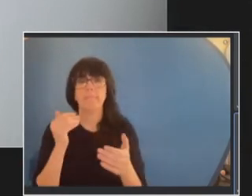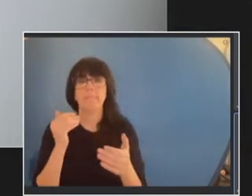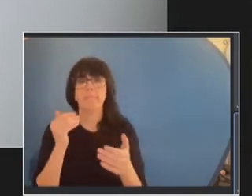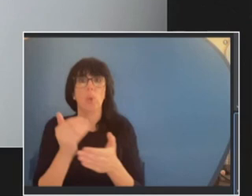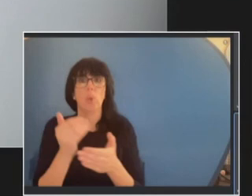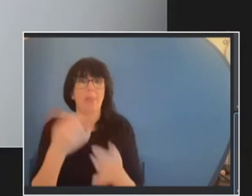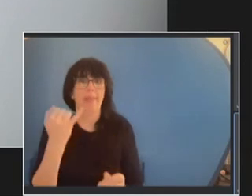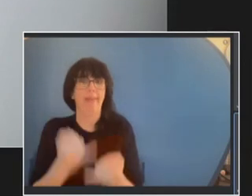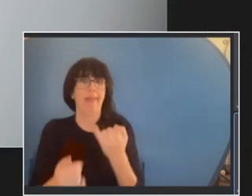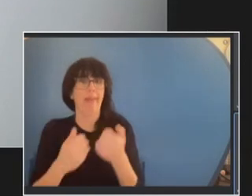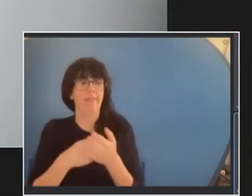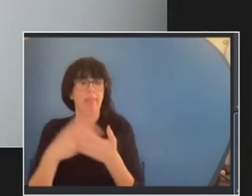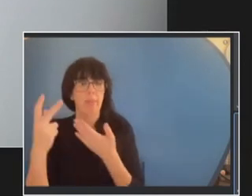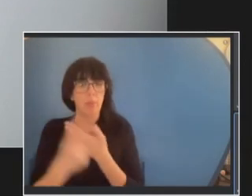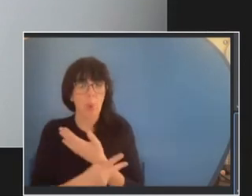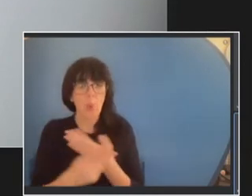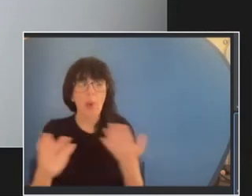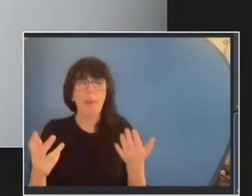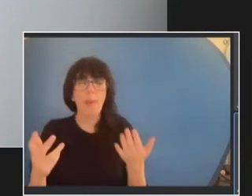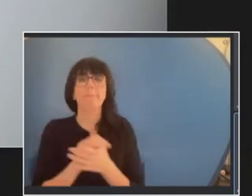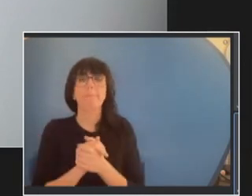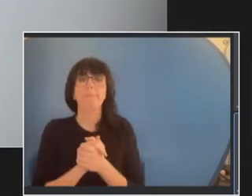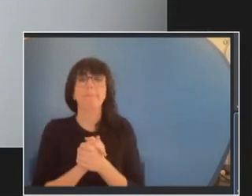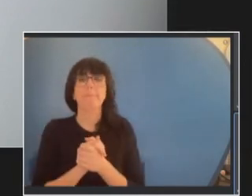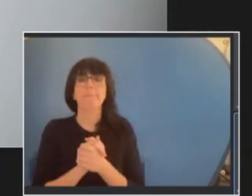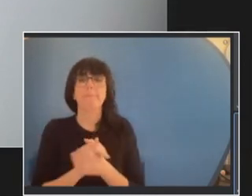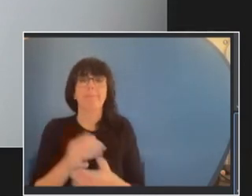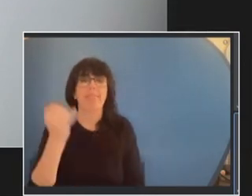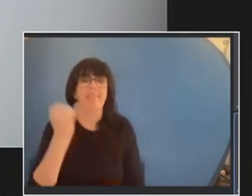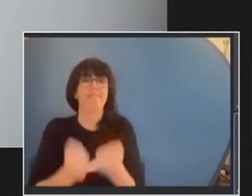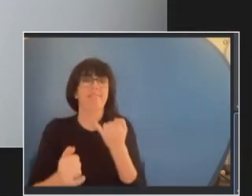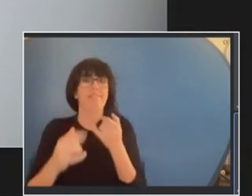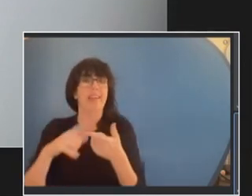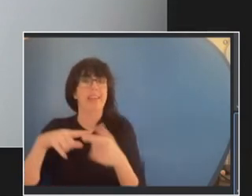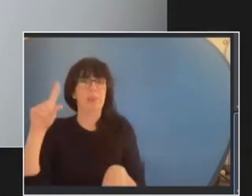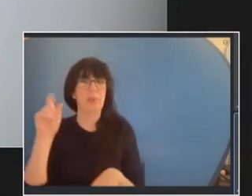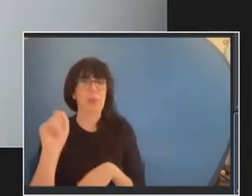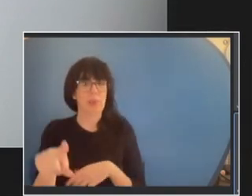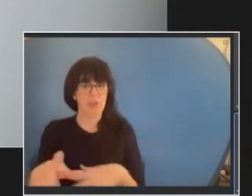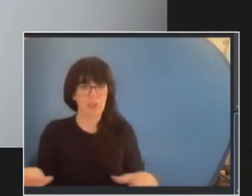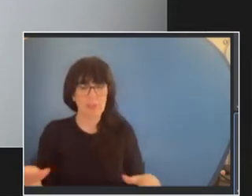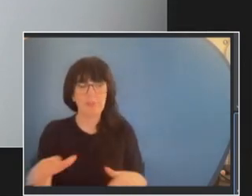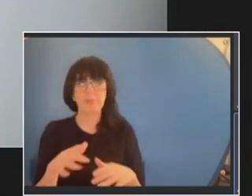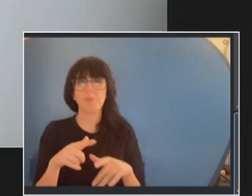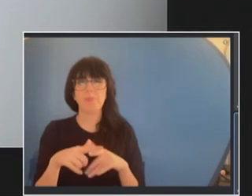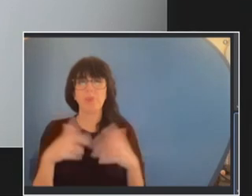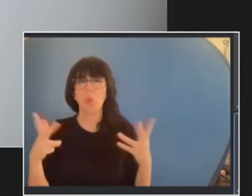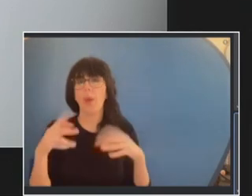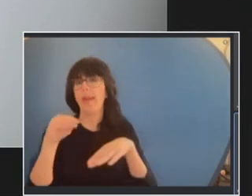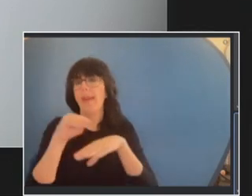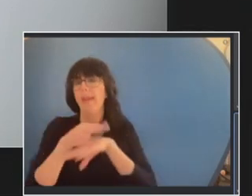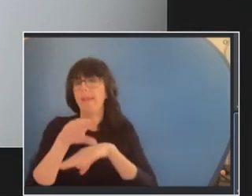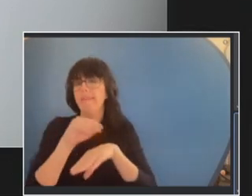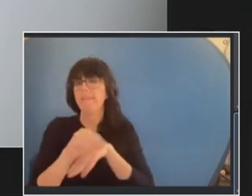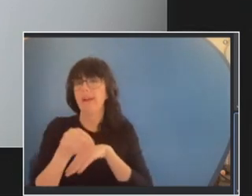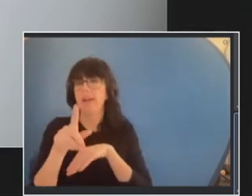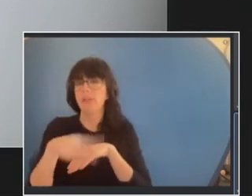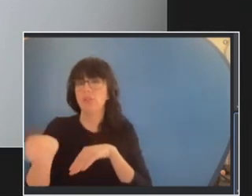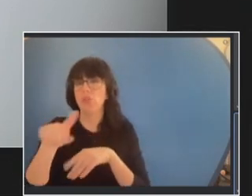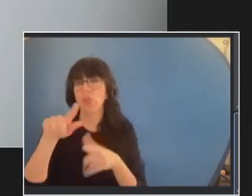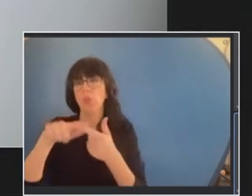and we have our final question for you. What advice do you, as an author